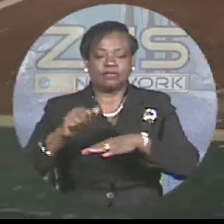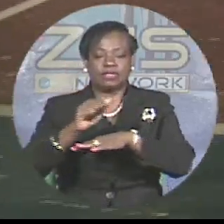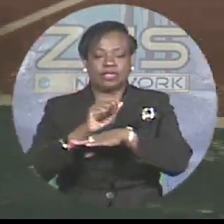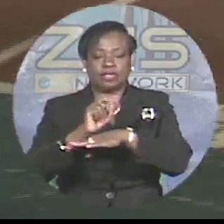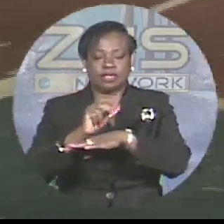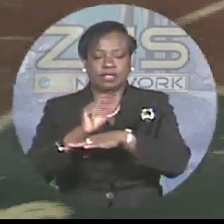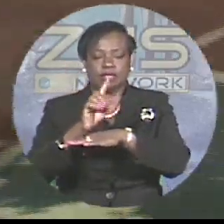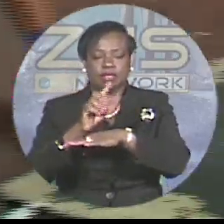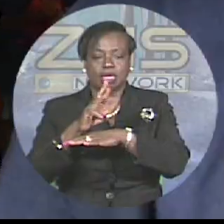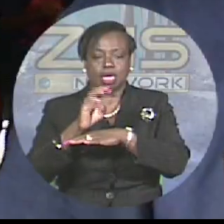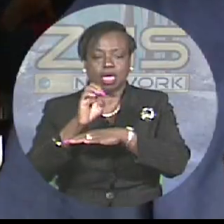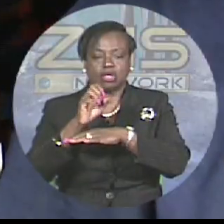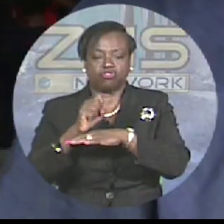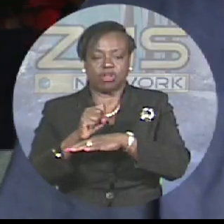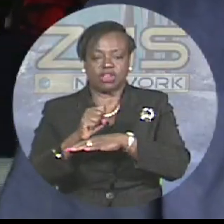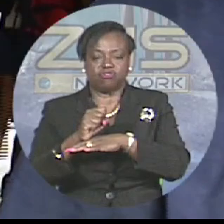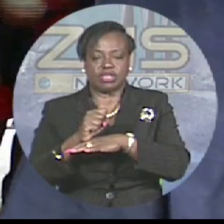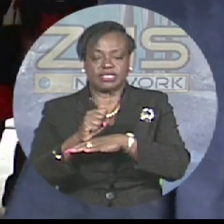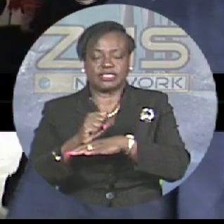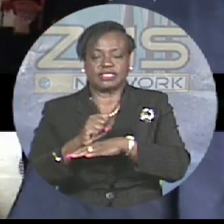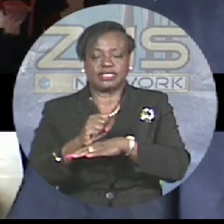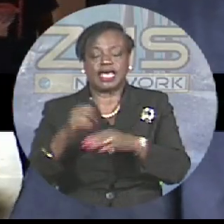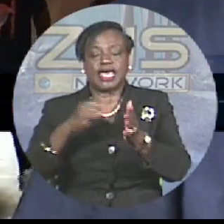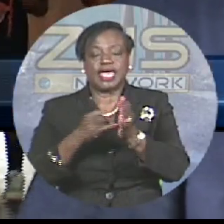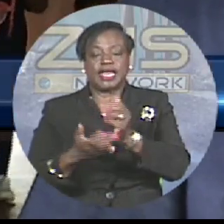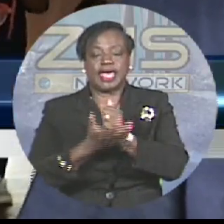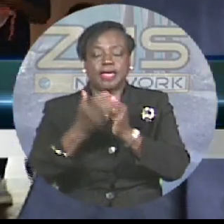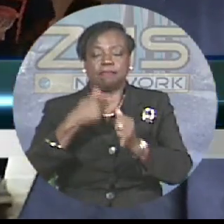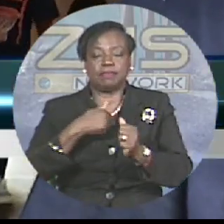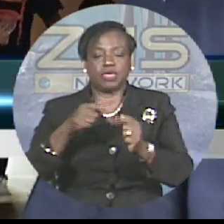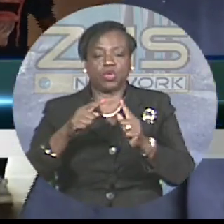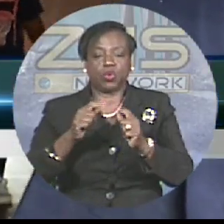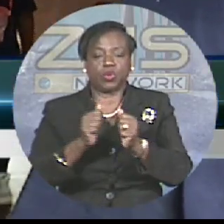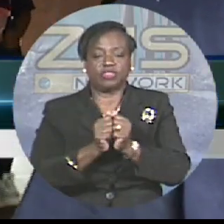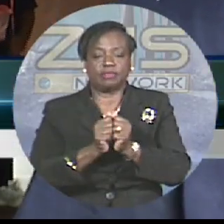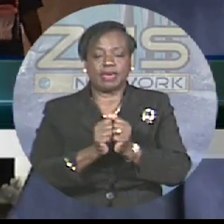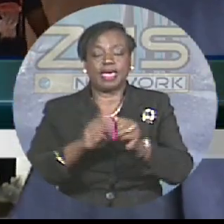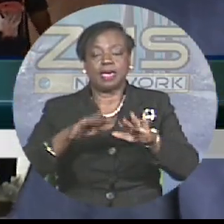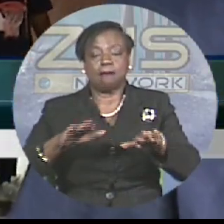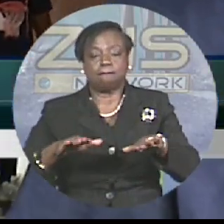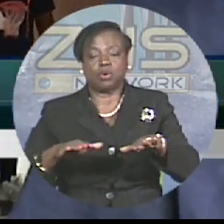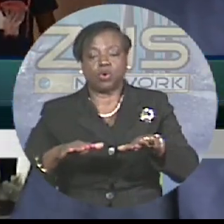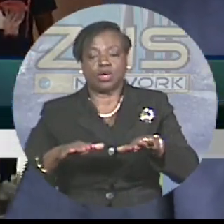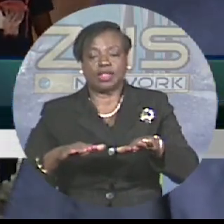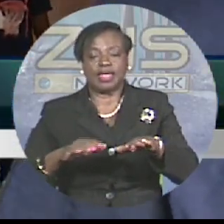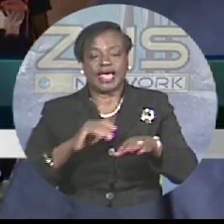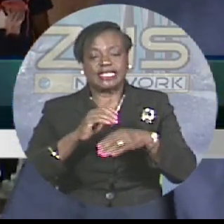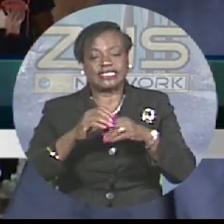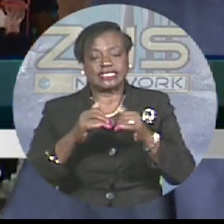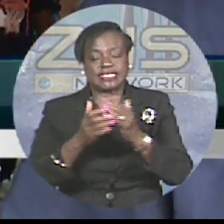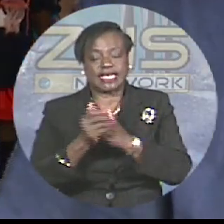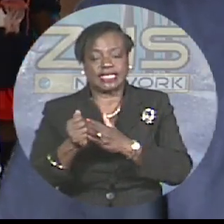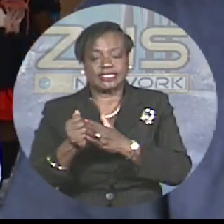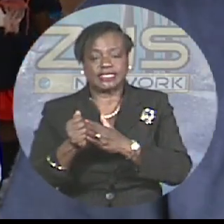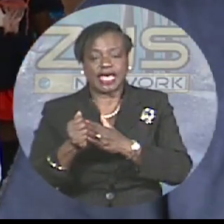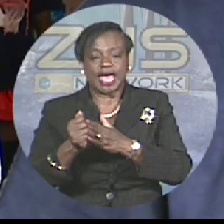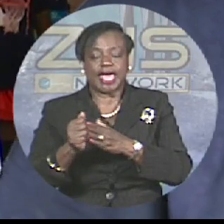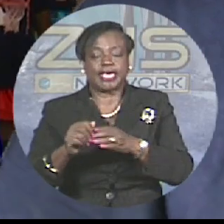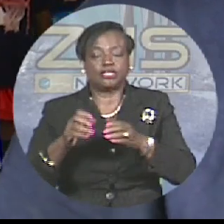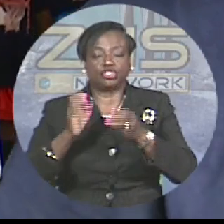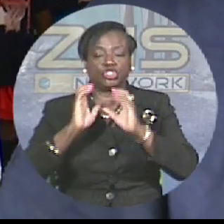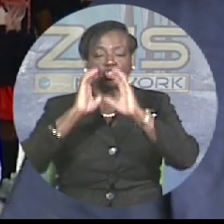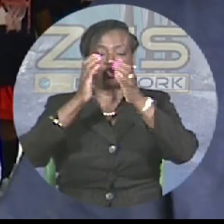over the past few weeks. So far, it helped me with my ball handling skills. I can shoot with my left hand now, I'm right-handed.